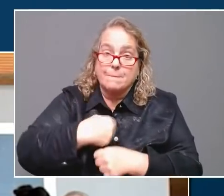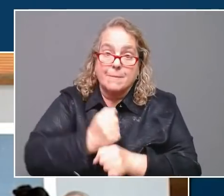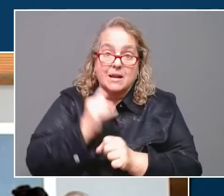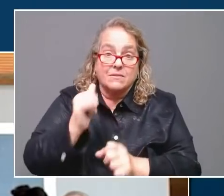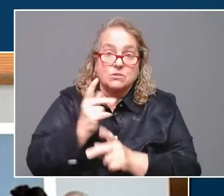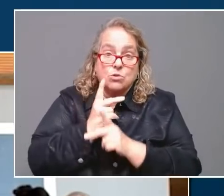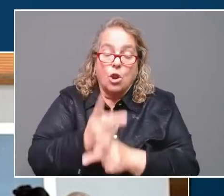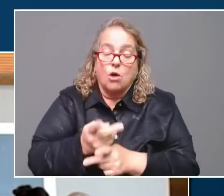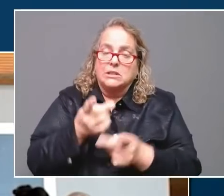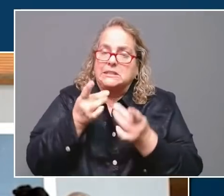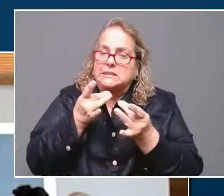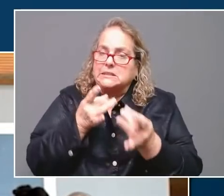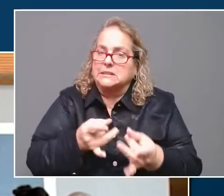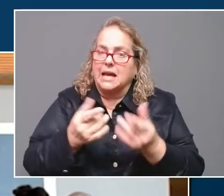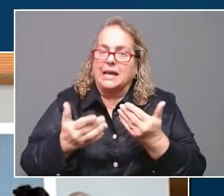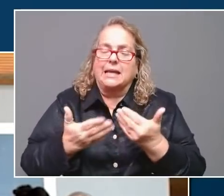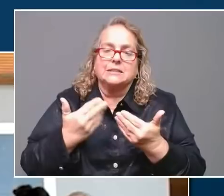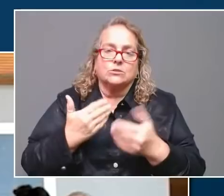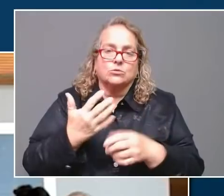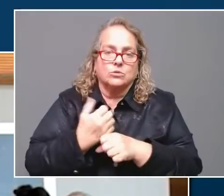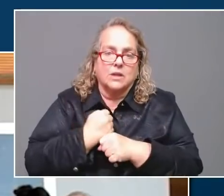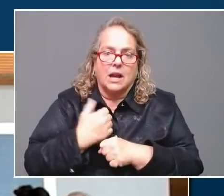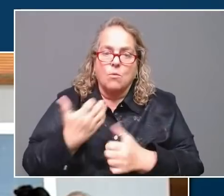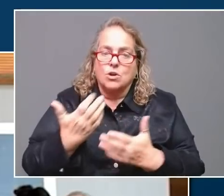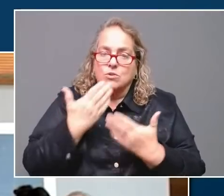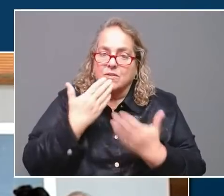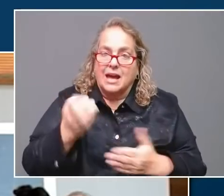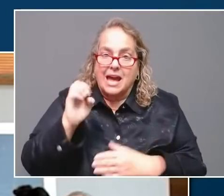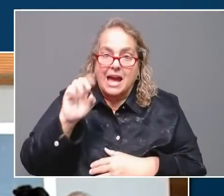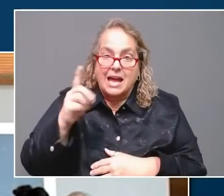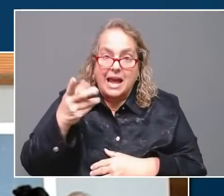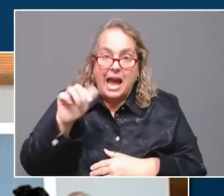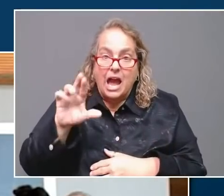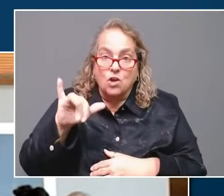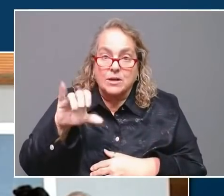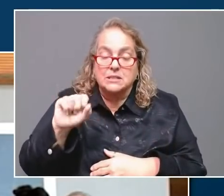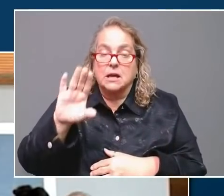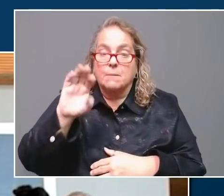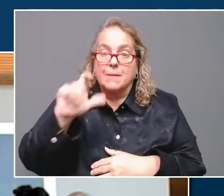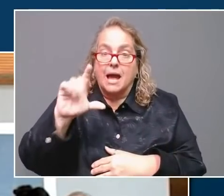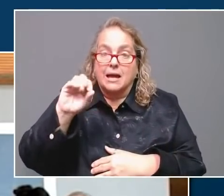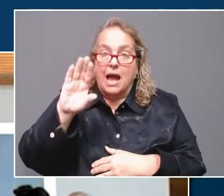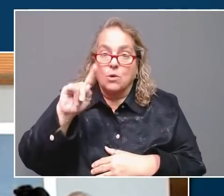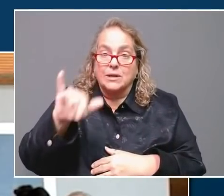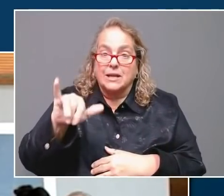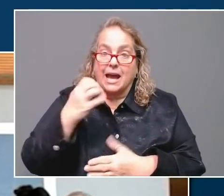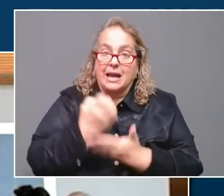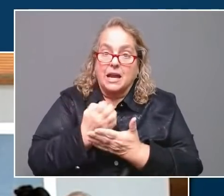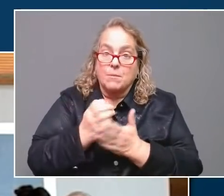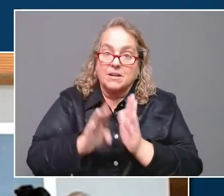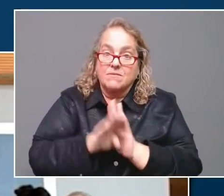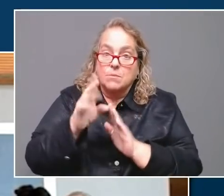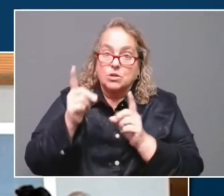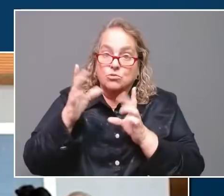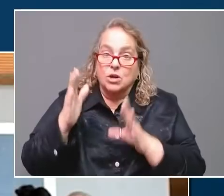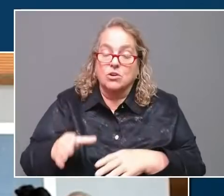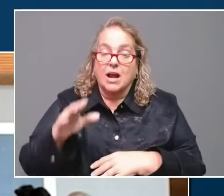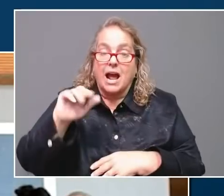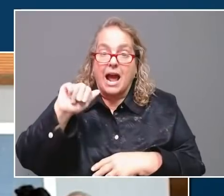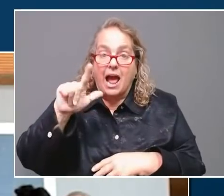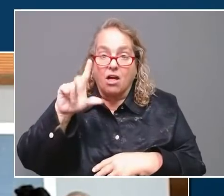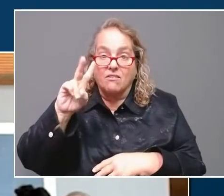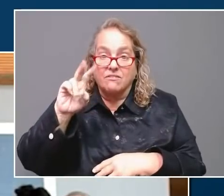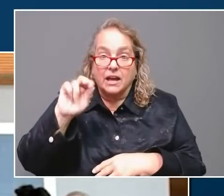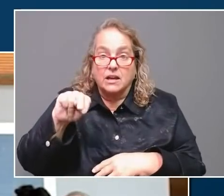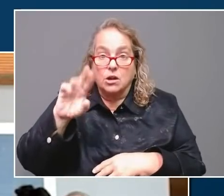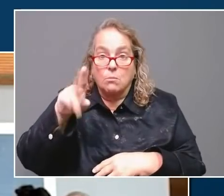and very easy. I'd like to thank Ed Harris, Bell County Economic Development Director. I'd like to thank Albie Brock, Bell County Judge